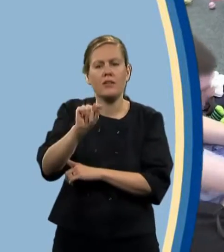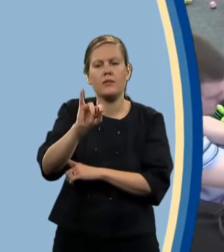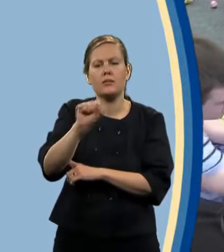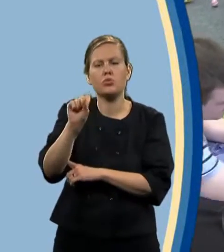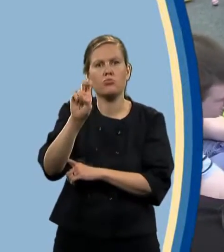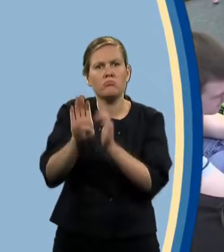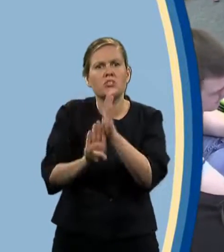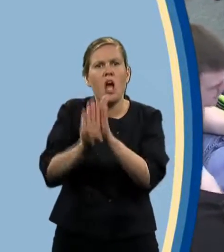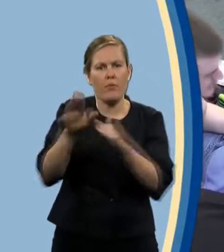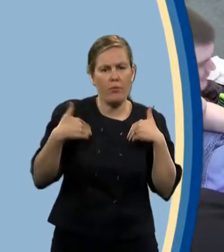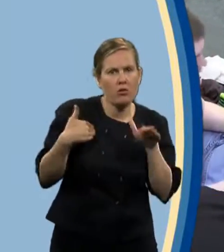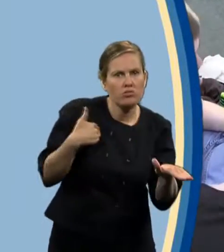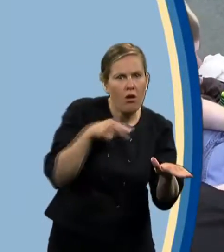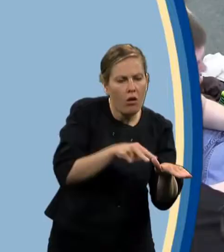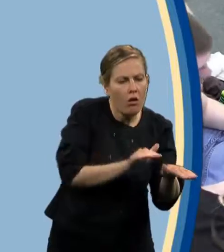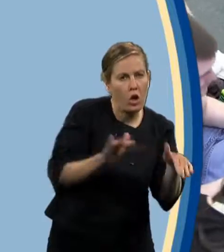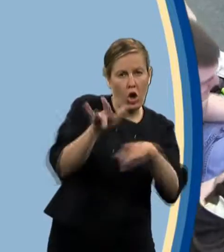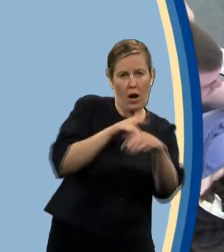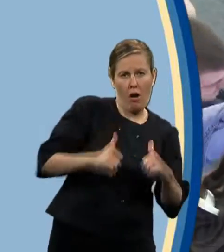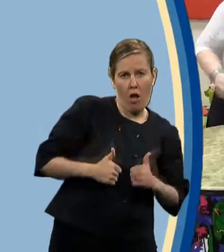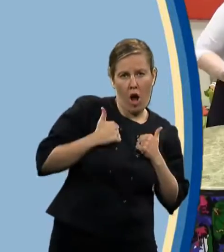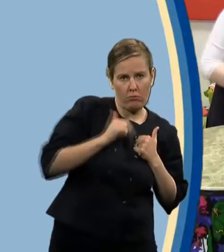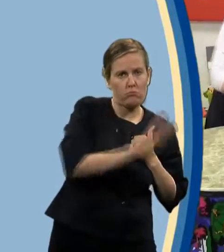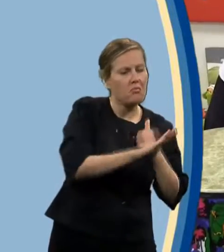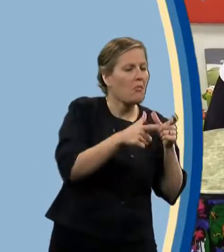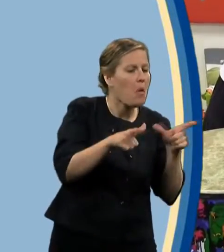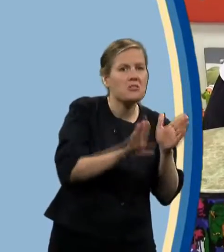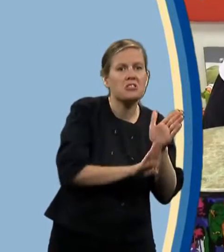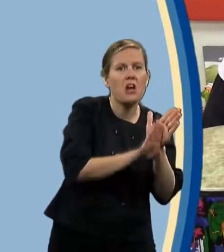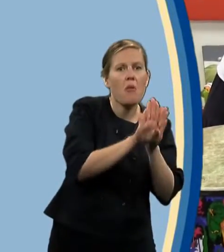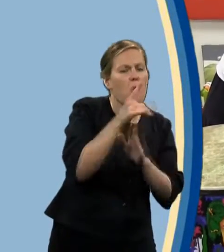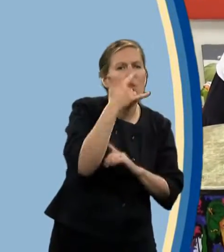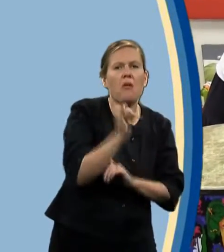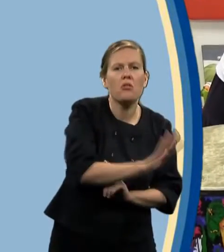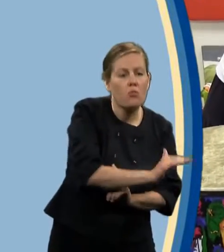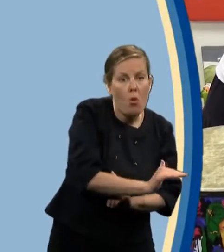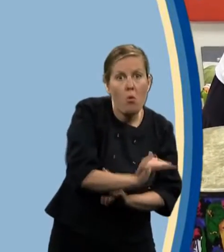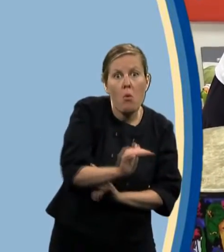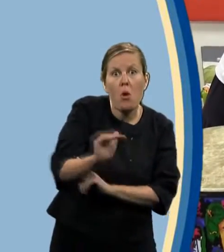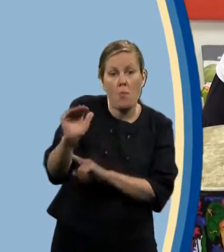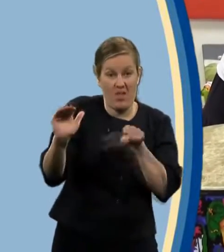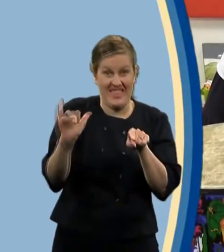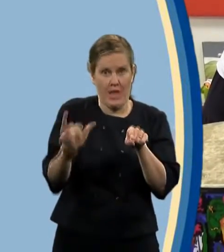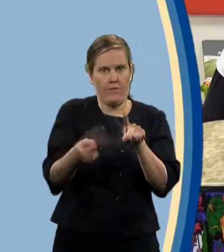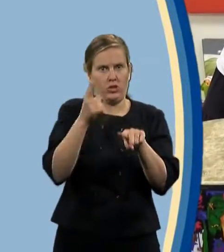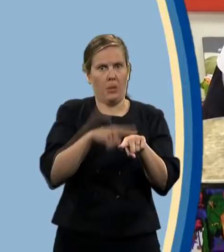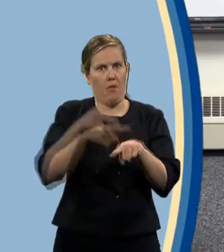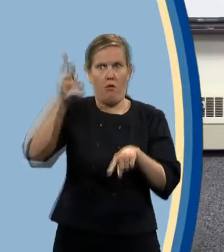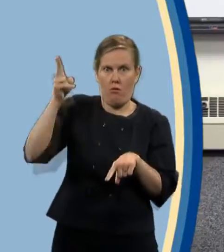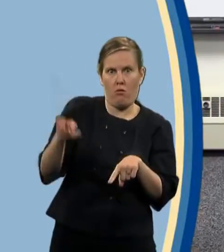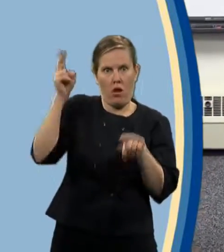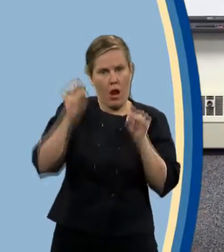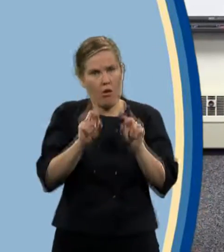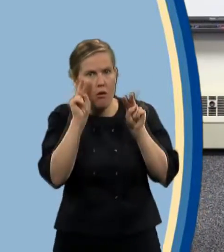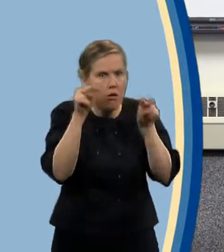first time, to study the development of the brain tissue over early life, the development of language over early life. For